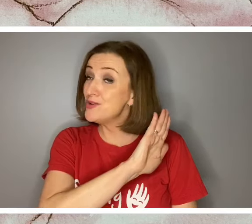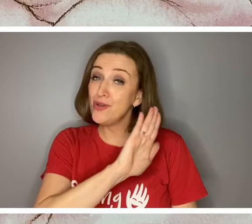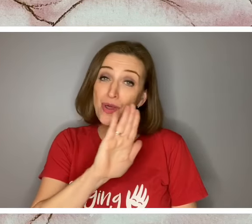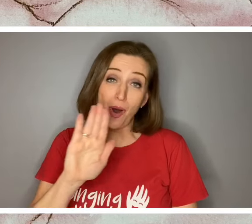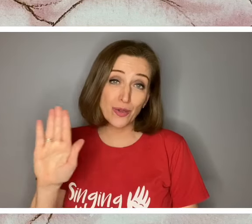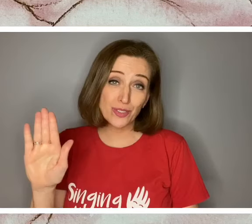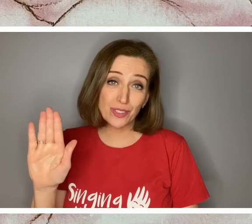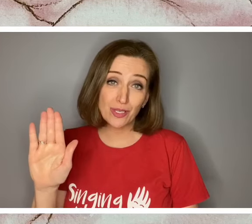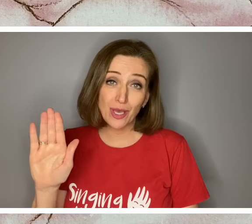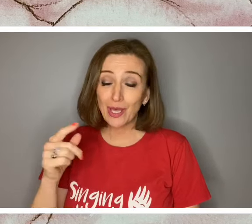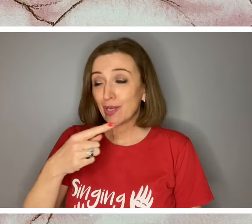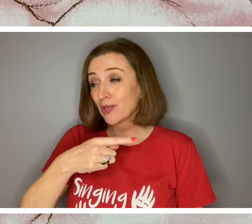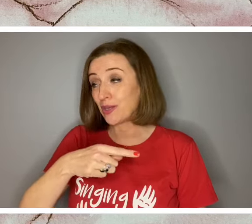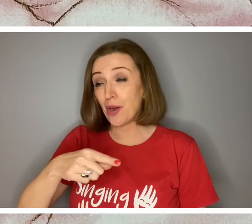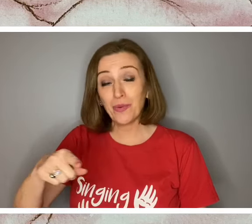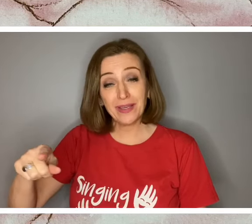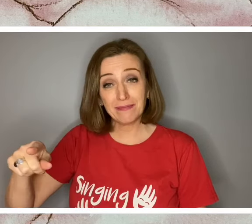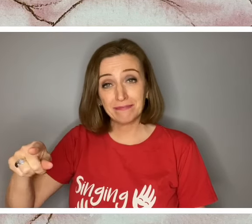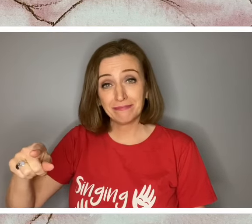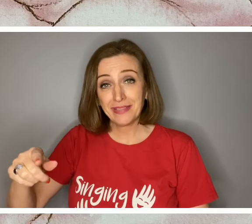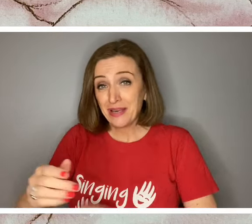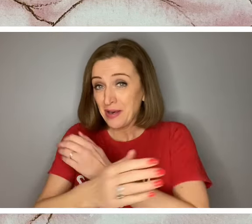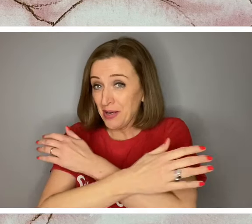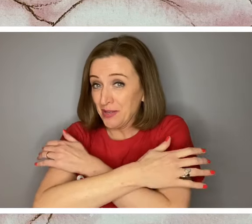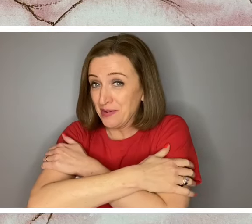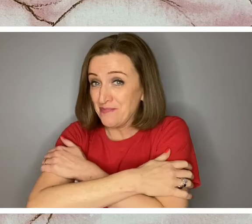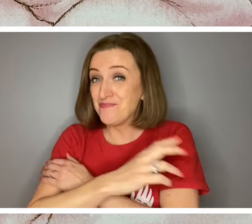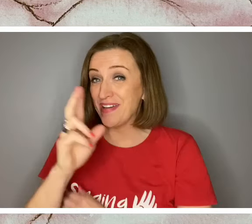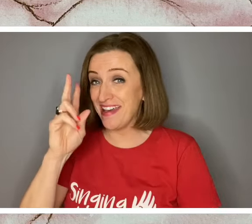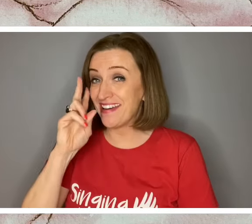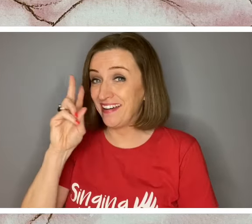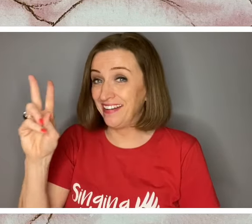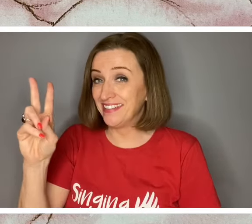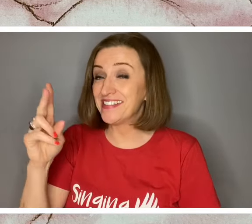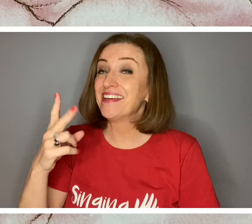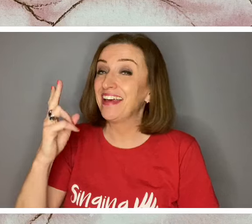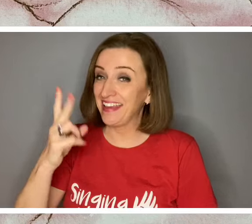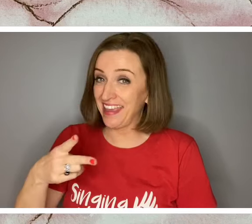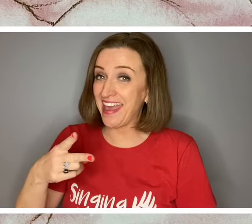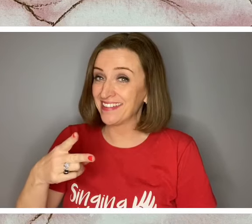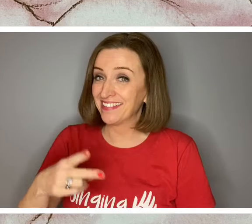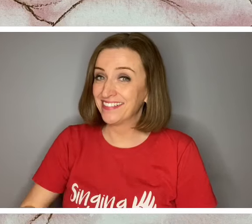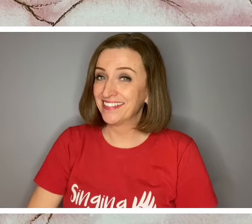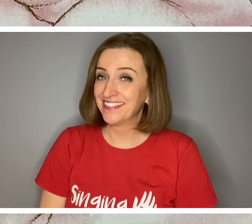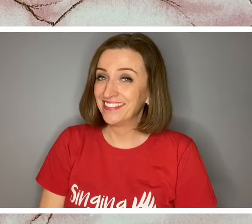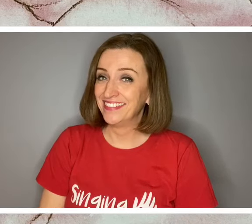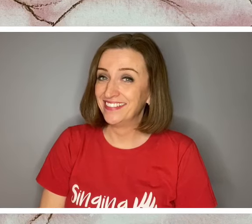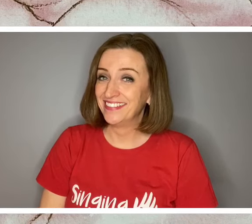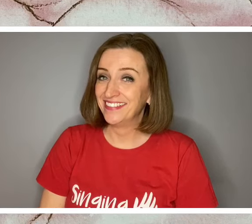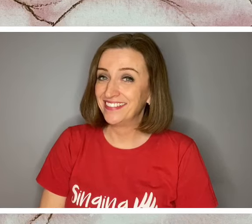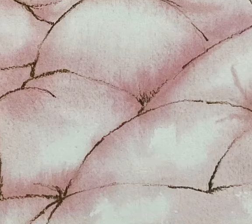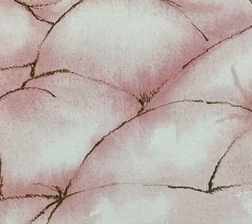We're not going on a bear hunt again.